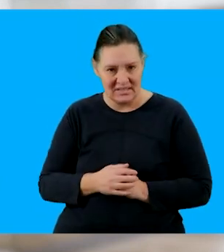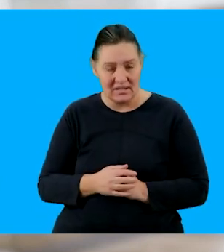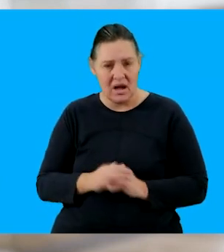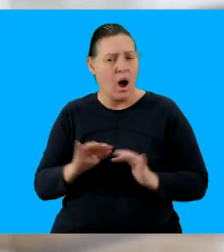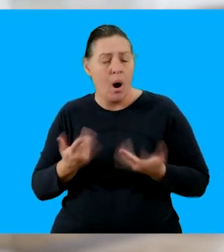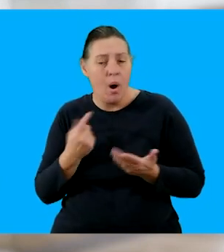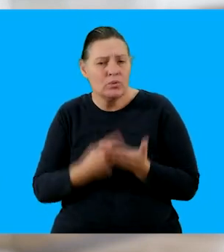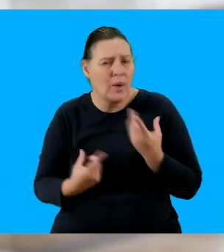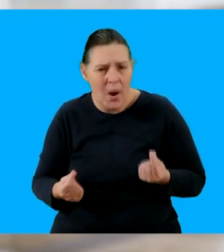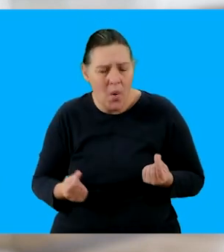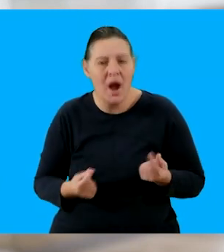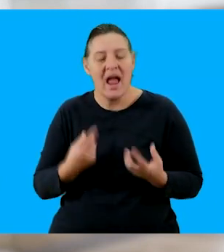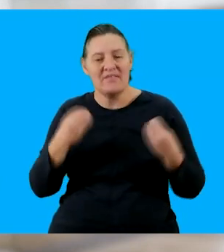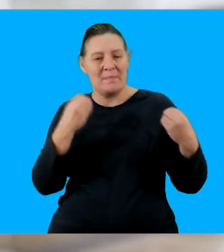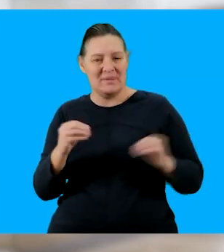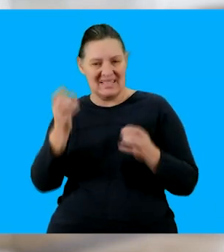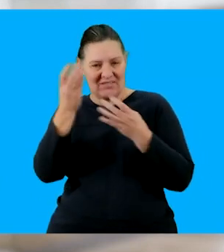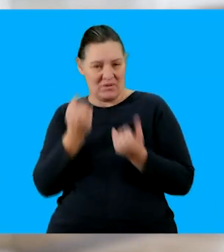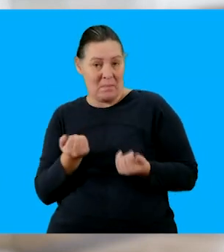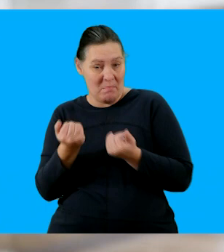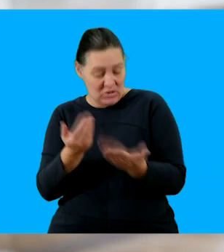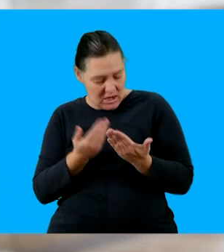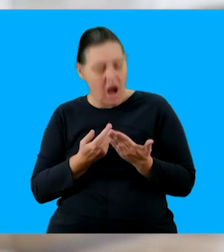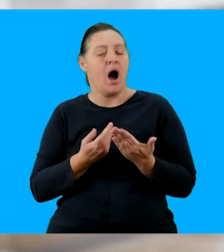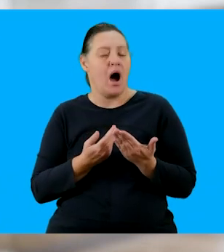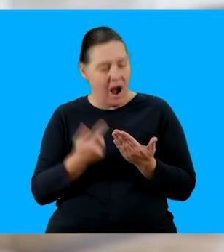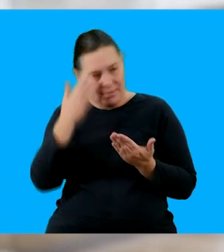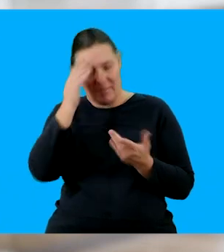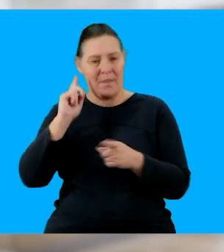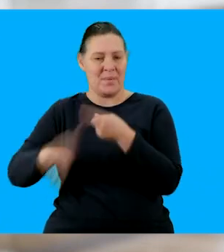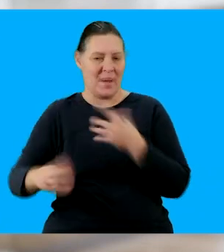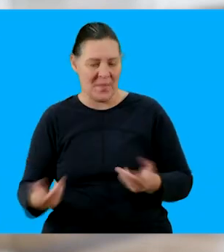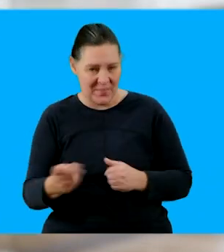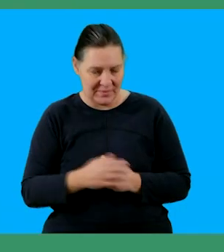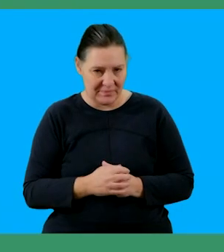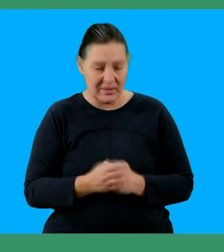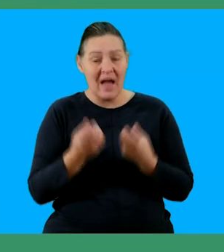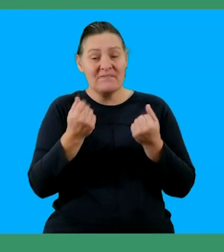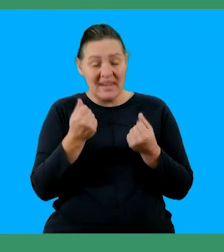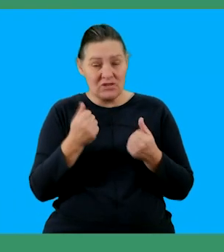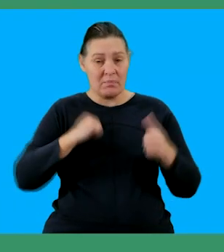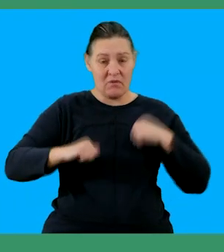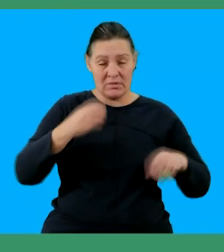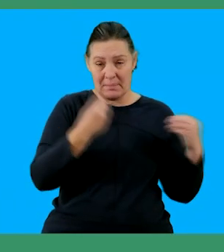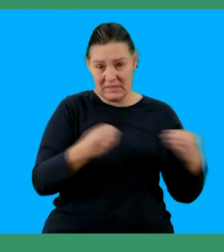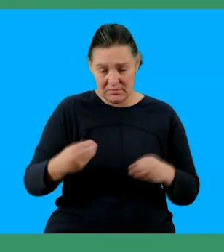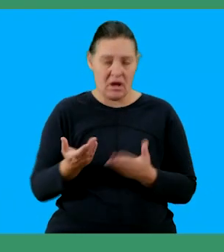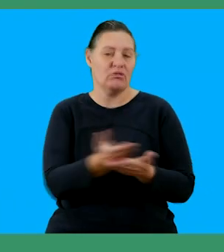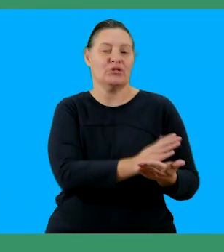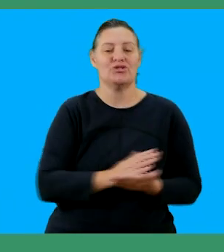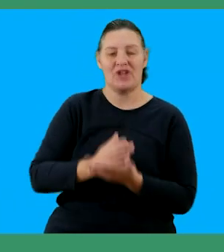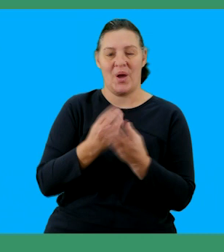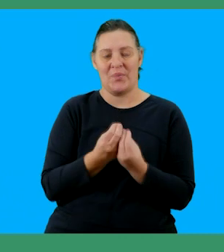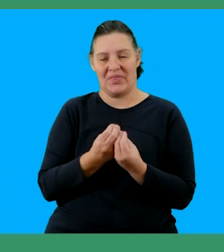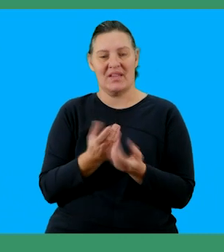only do that only if business information is presented to them. The financial performance of the business could